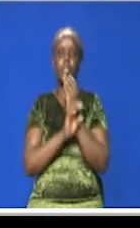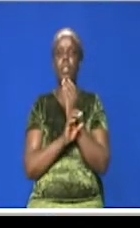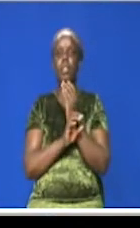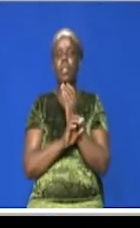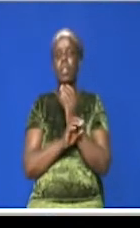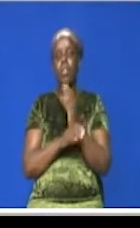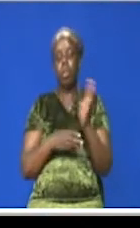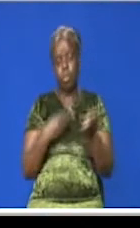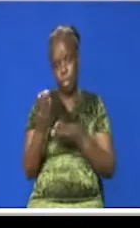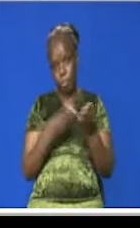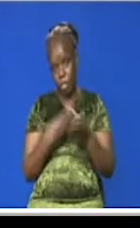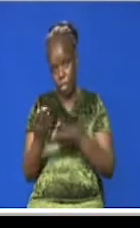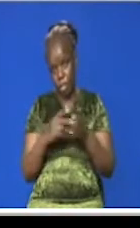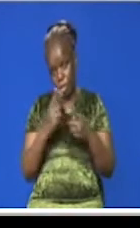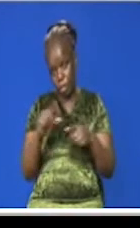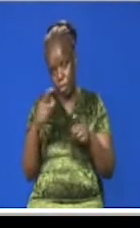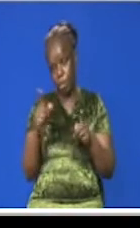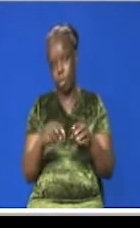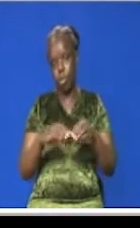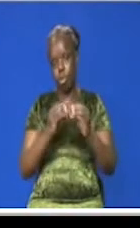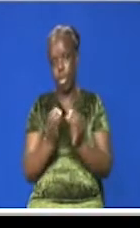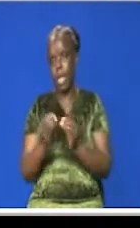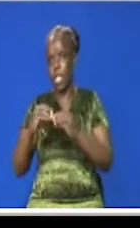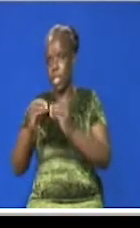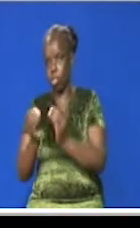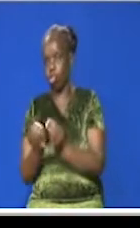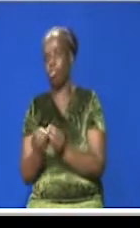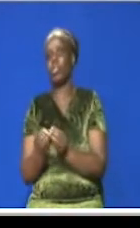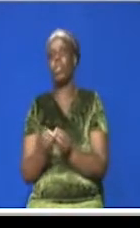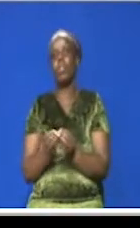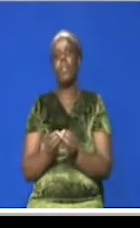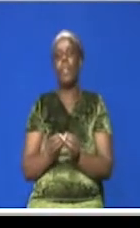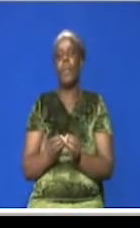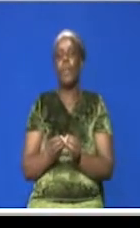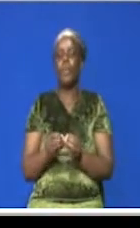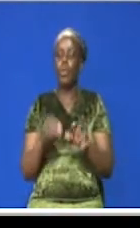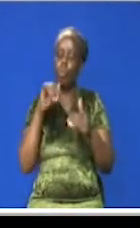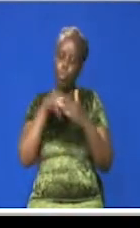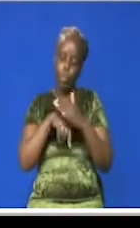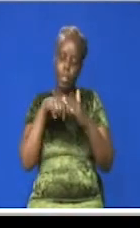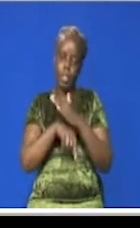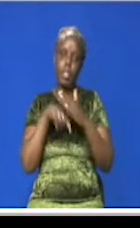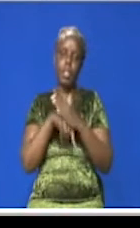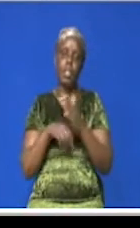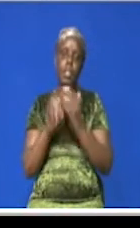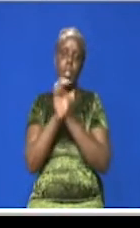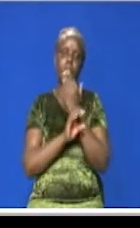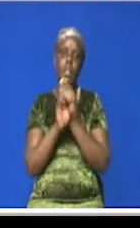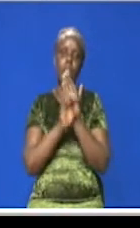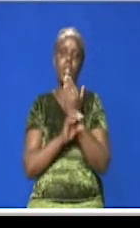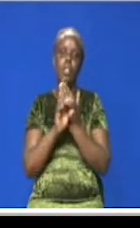the businesses or firms or organization within that country